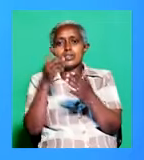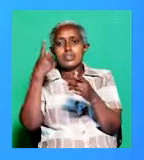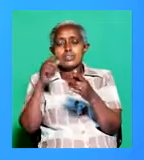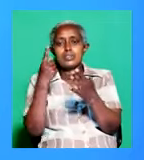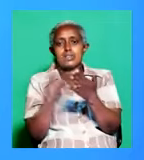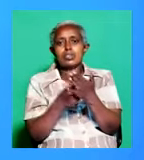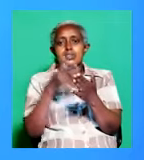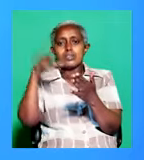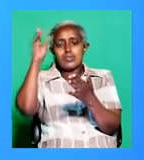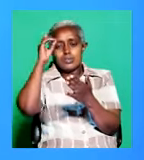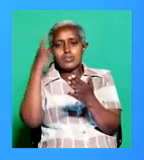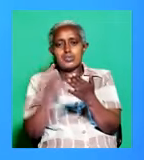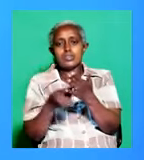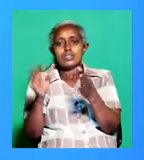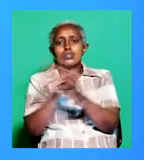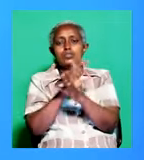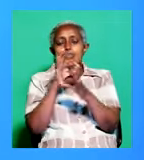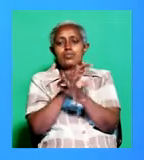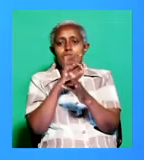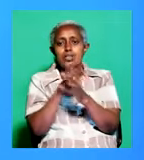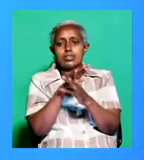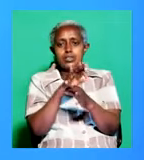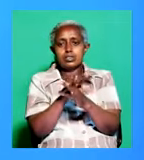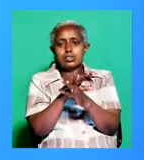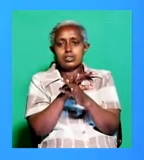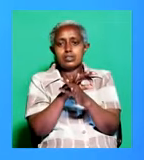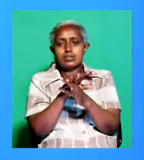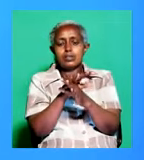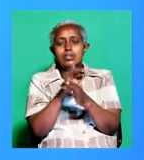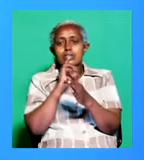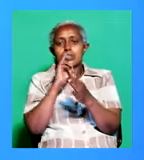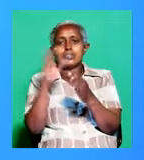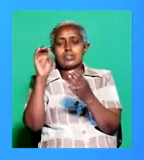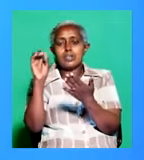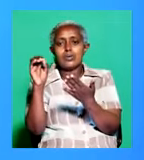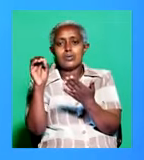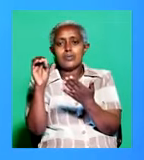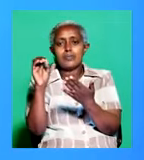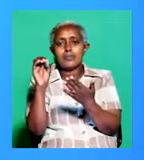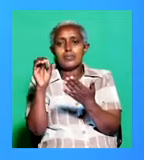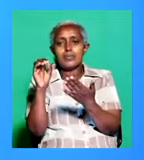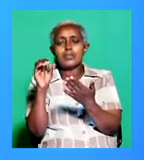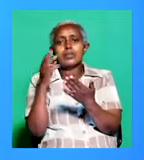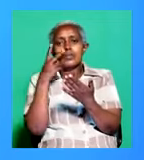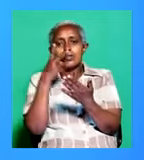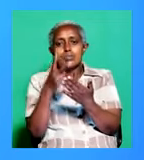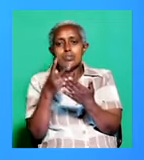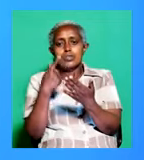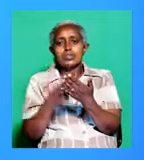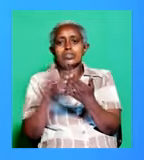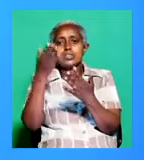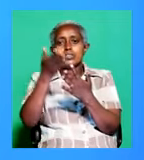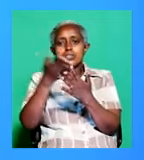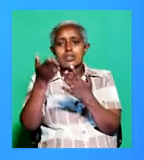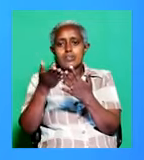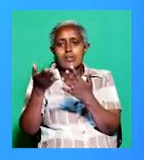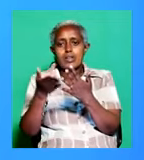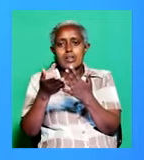the derivative of this function, where the derivative of this function is 0. look for this